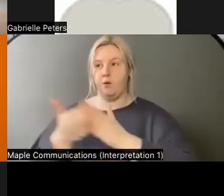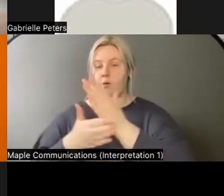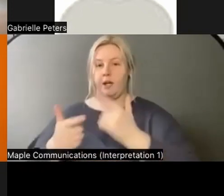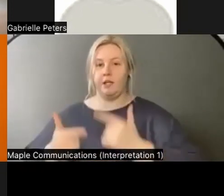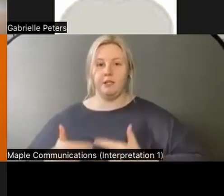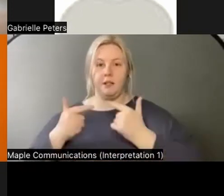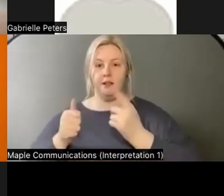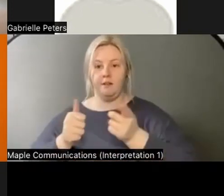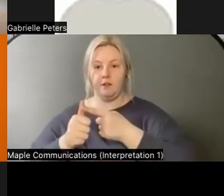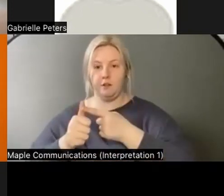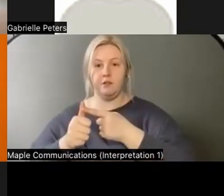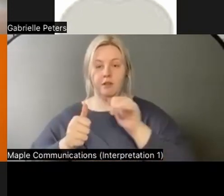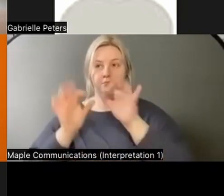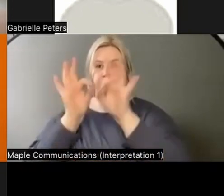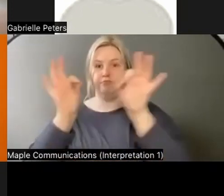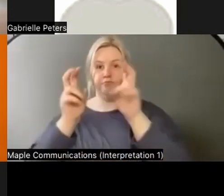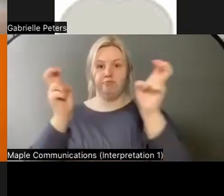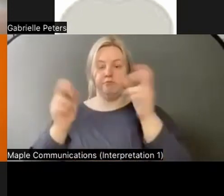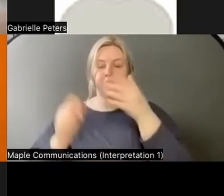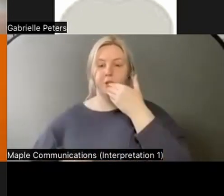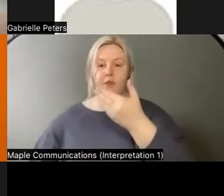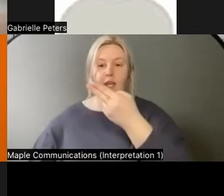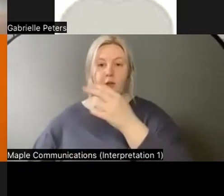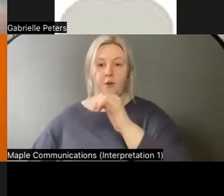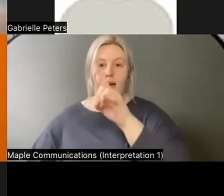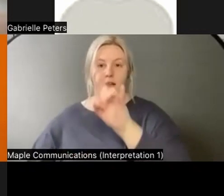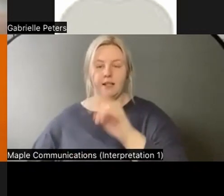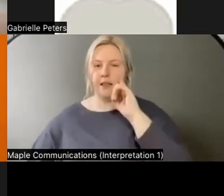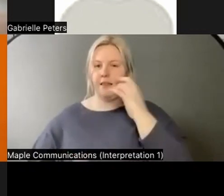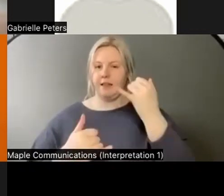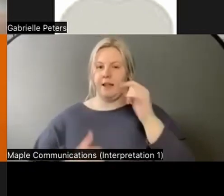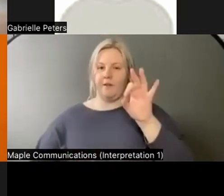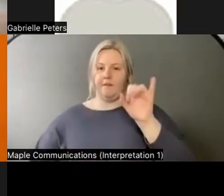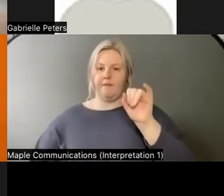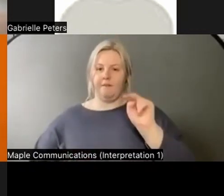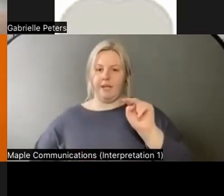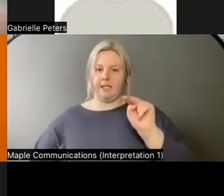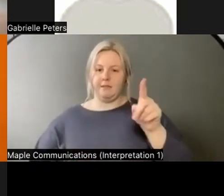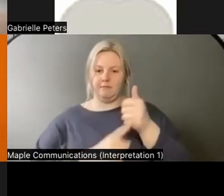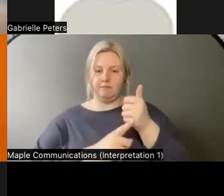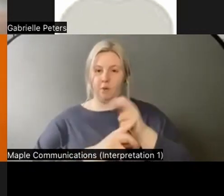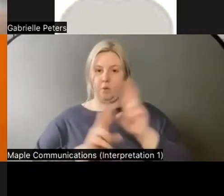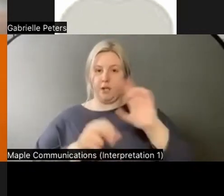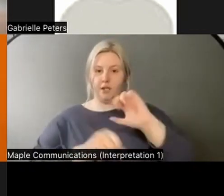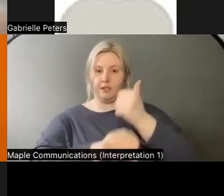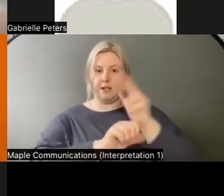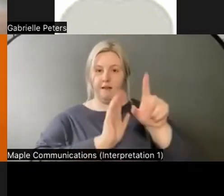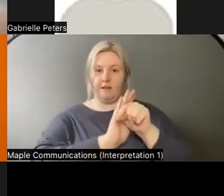And now I think Finn is queued up to play your remarks for us.